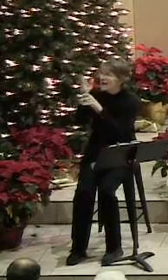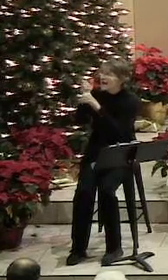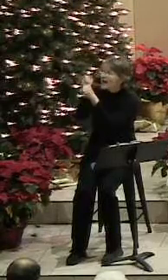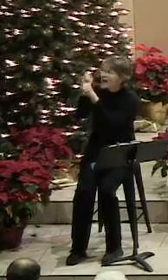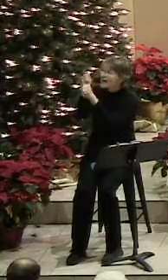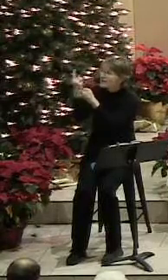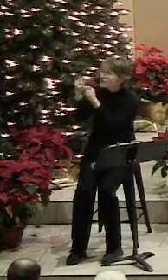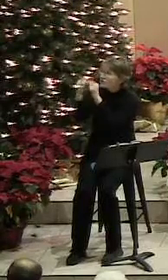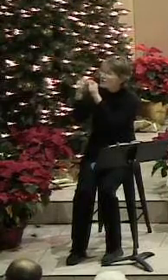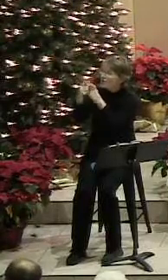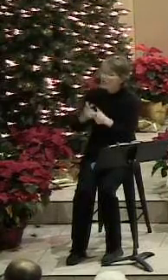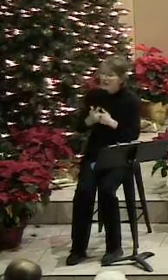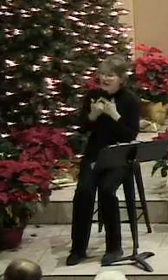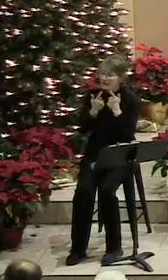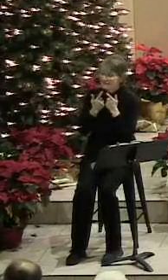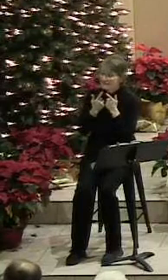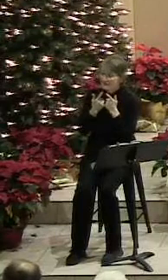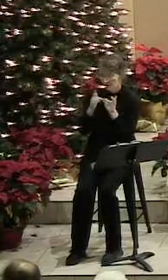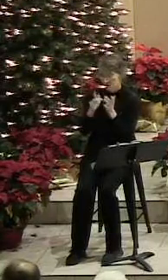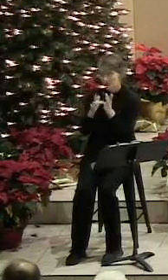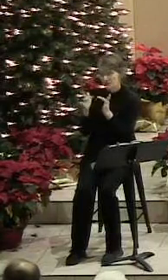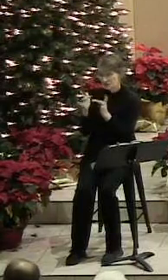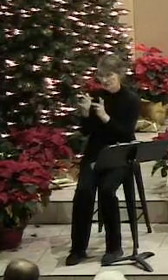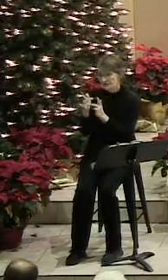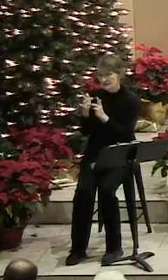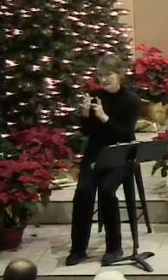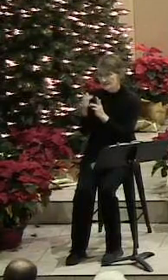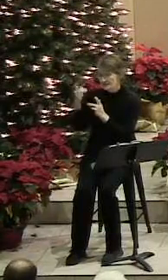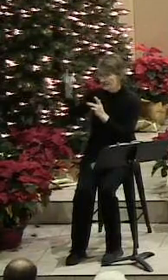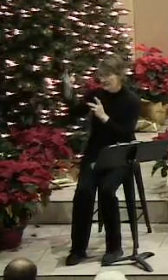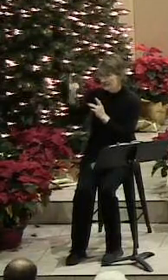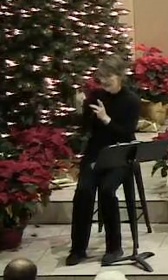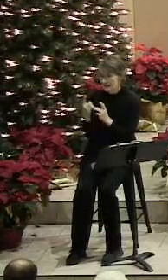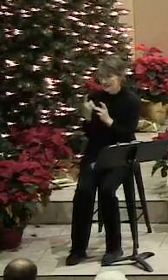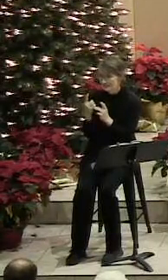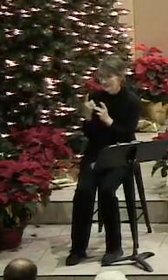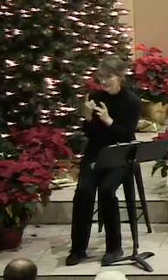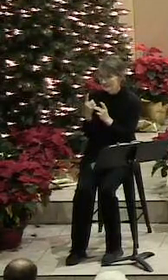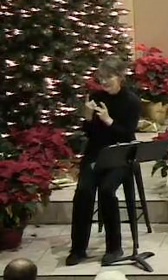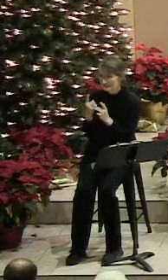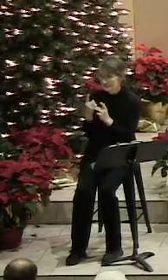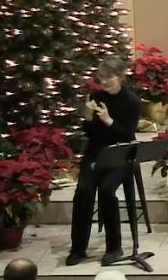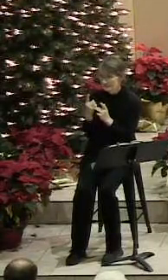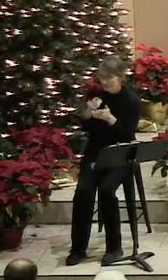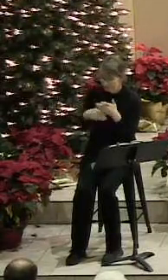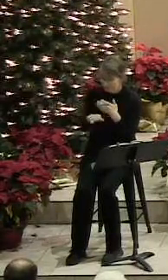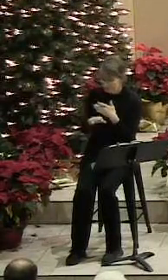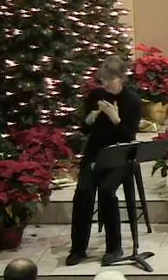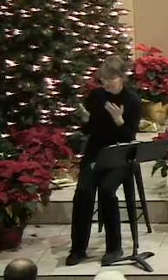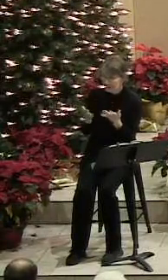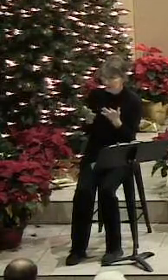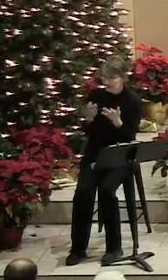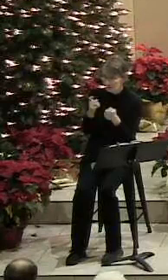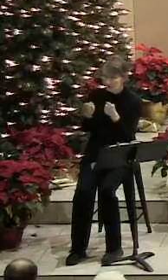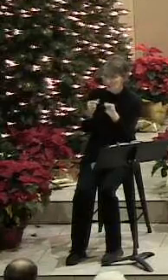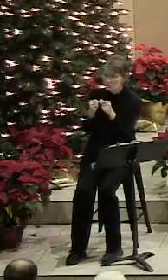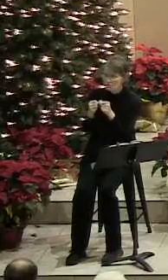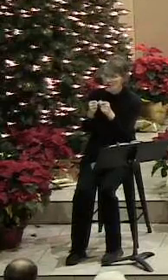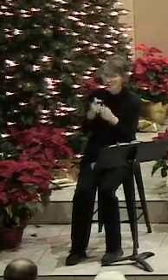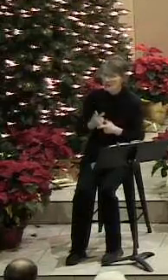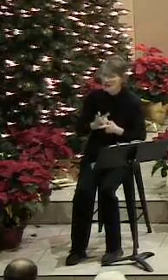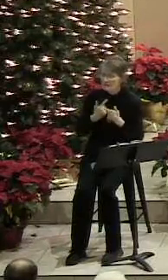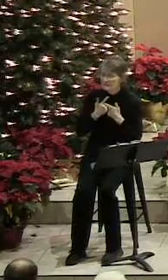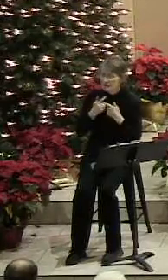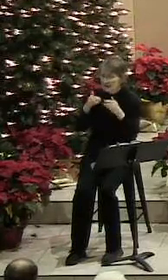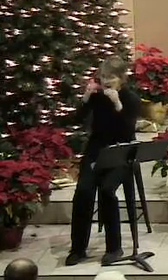God, so full of life that death could not contain him. We'll come back to that at Easter time and celebrate that mystery.